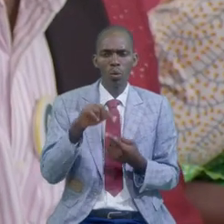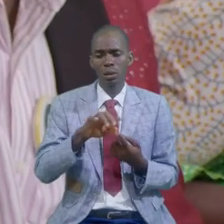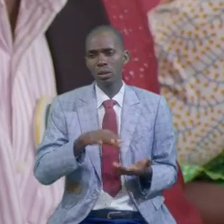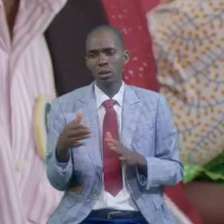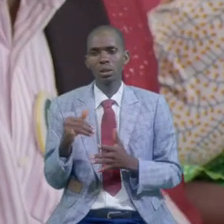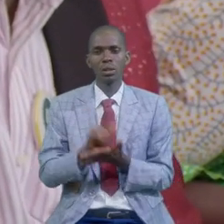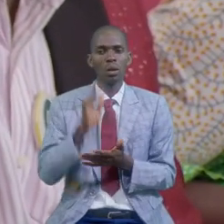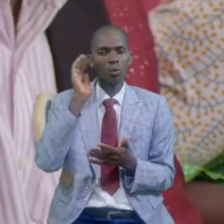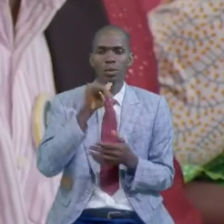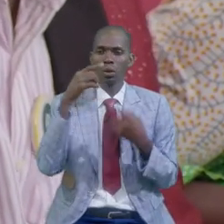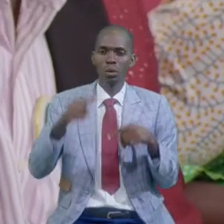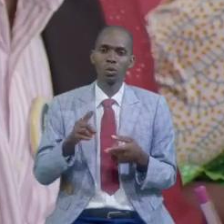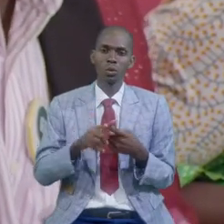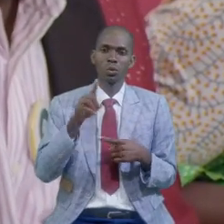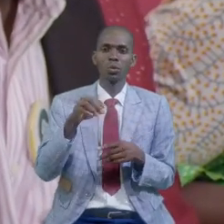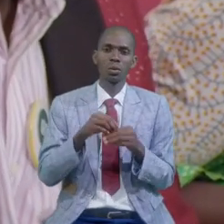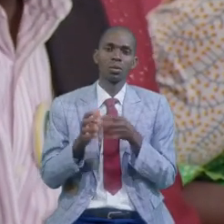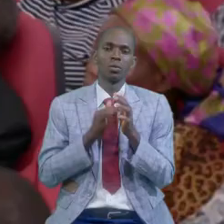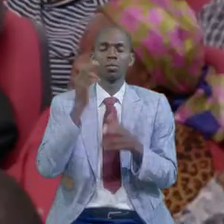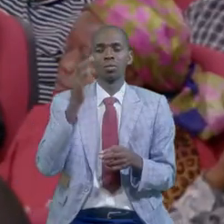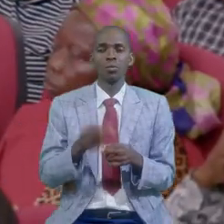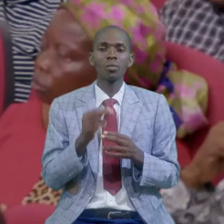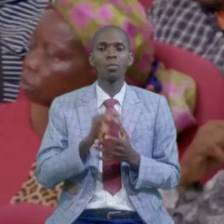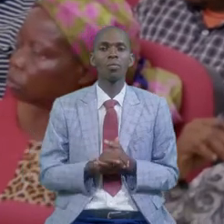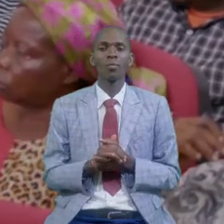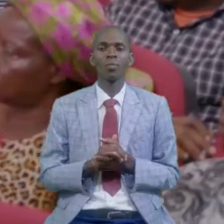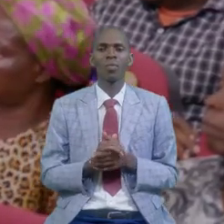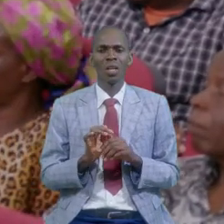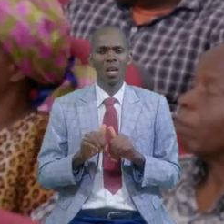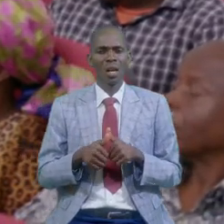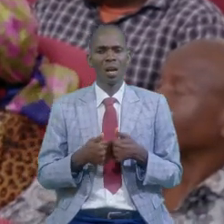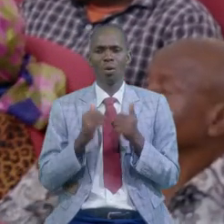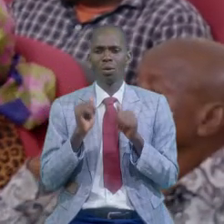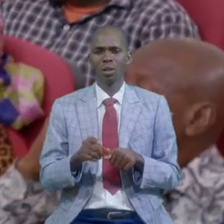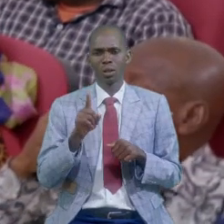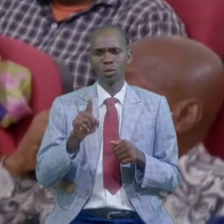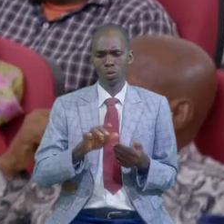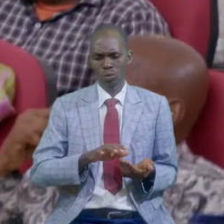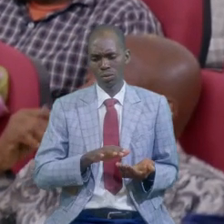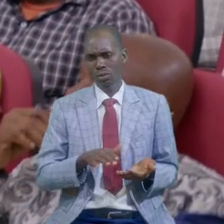you. How can you go like that with the whole